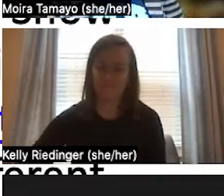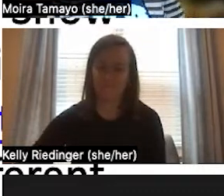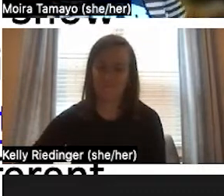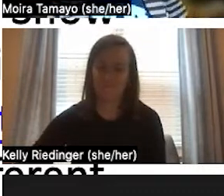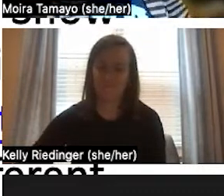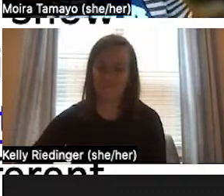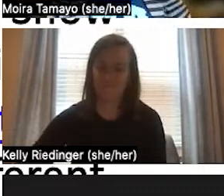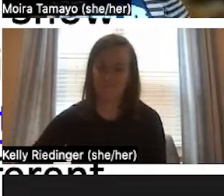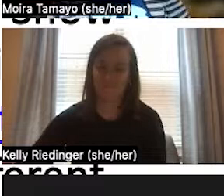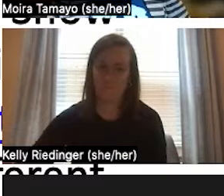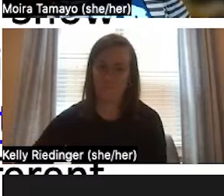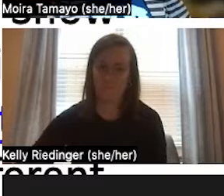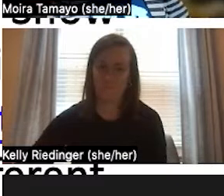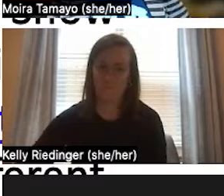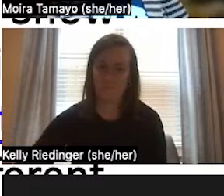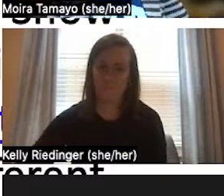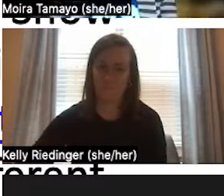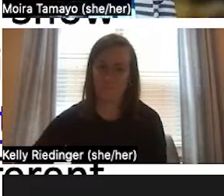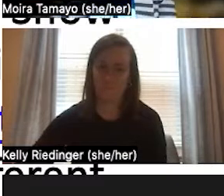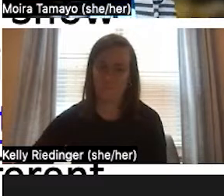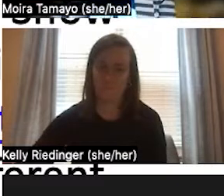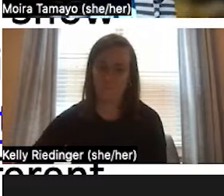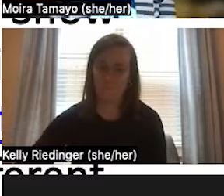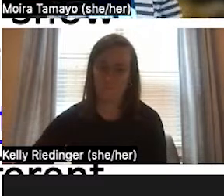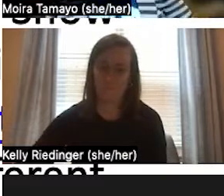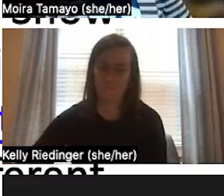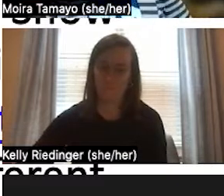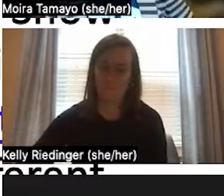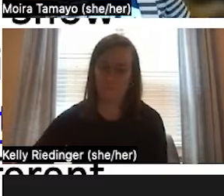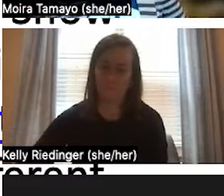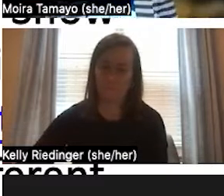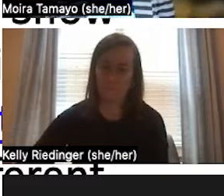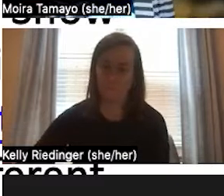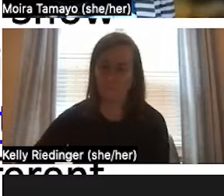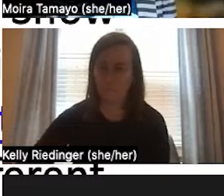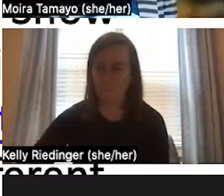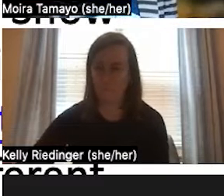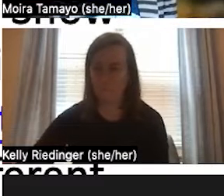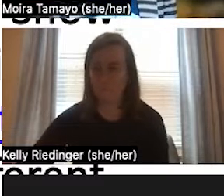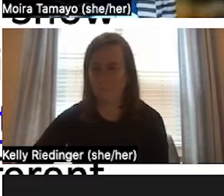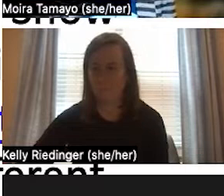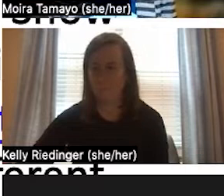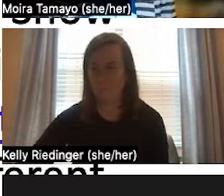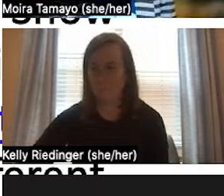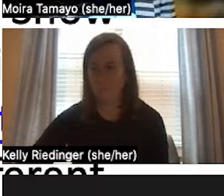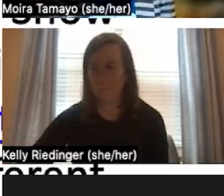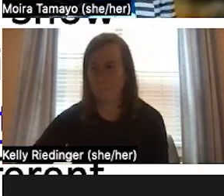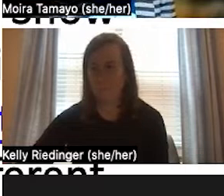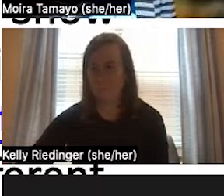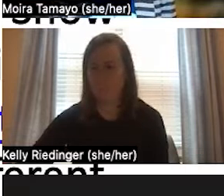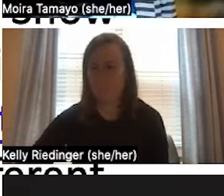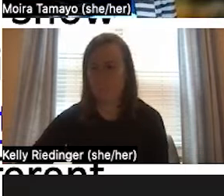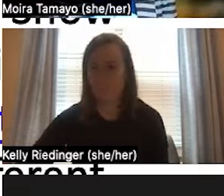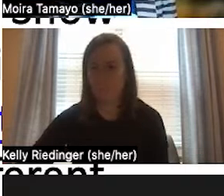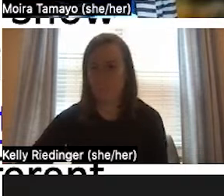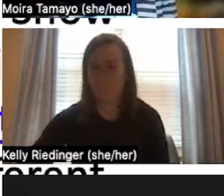you don't mind, if you don't want to be in that picture, just turn your camera off. That's totally fine. All right, there's a